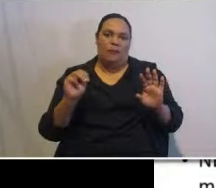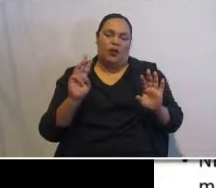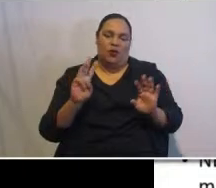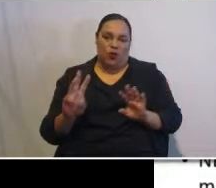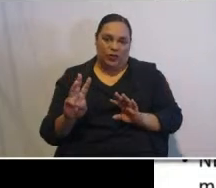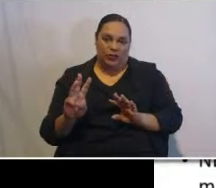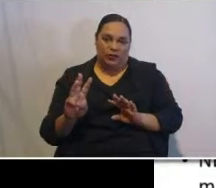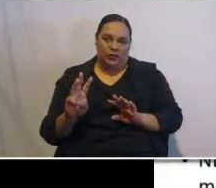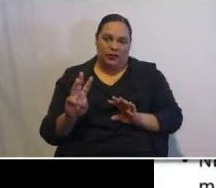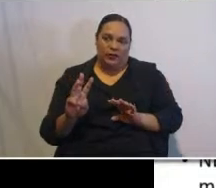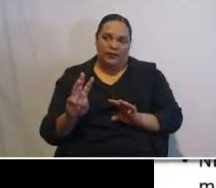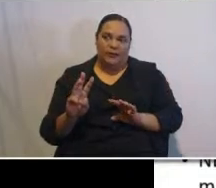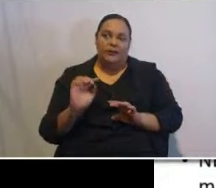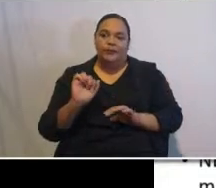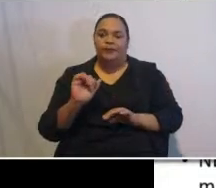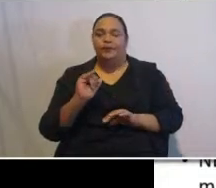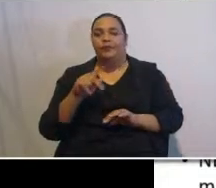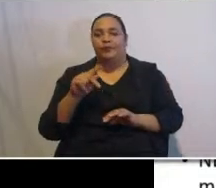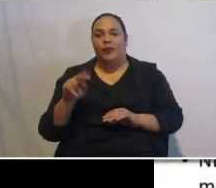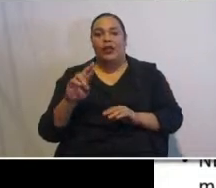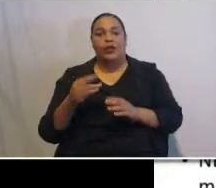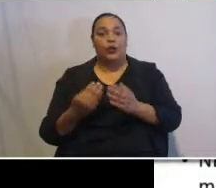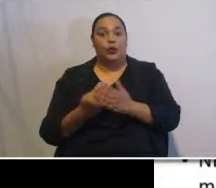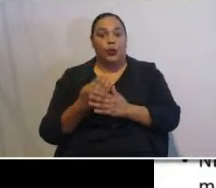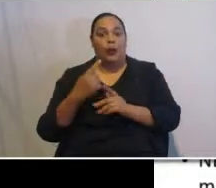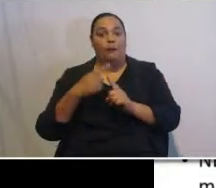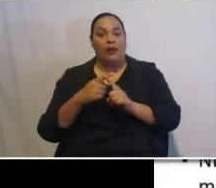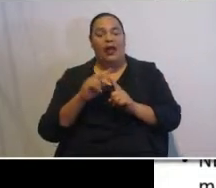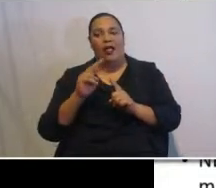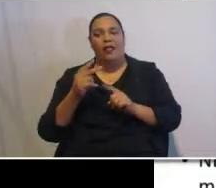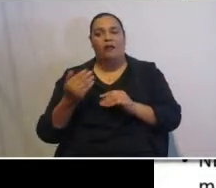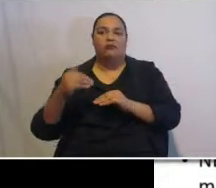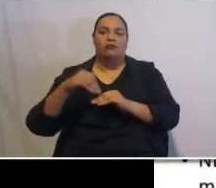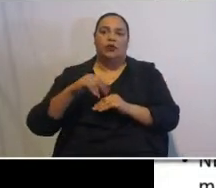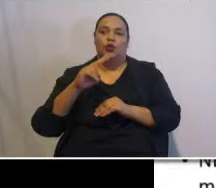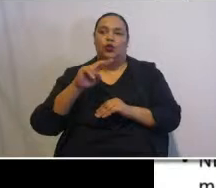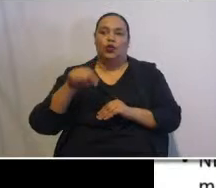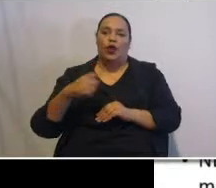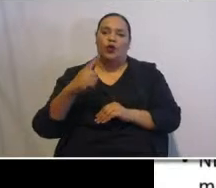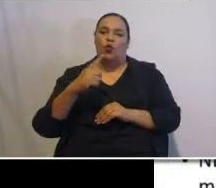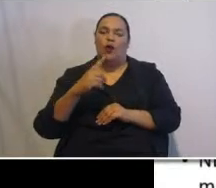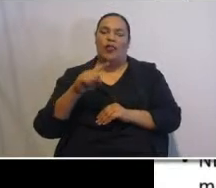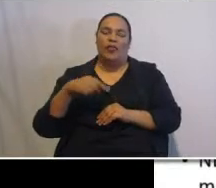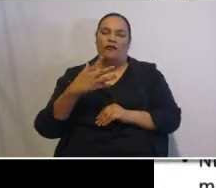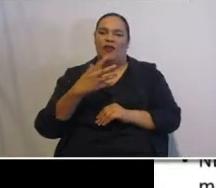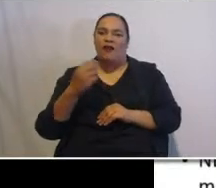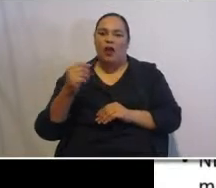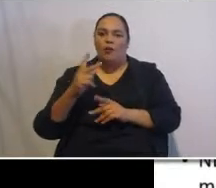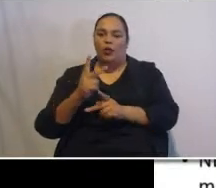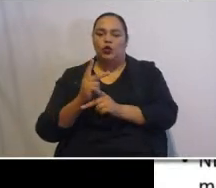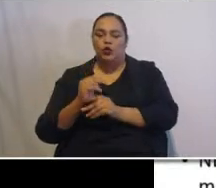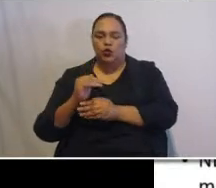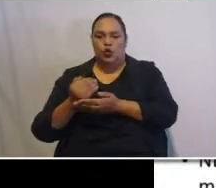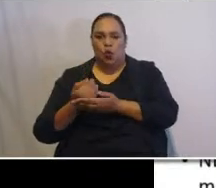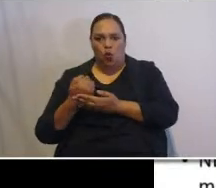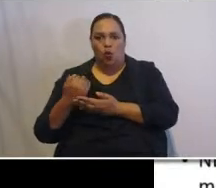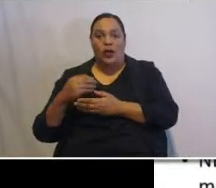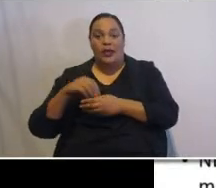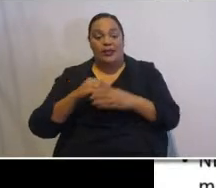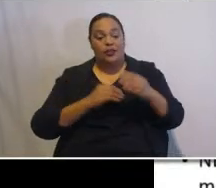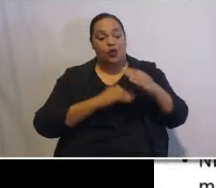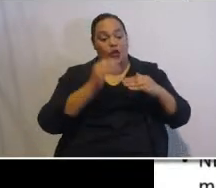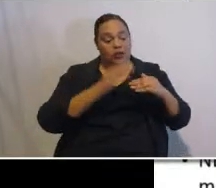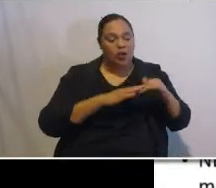megawatts of the IPP renewables, plus another 2,000 or 1,500 storage, which is either in construction